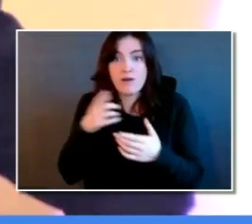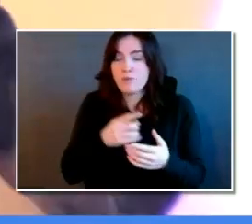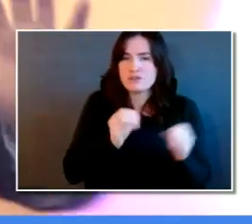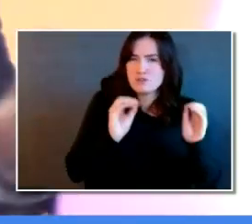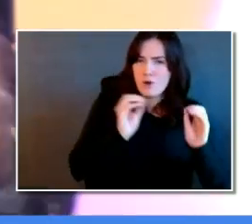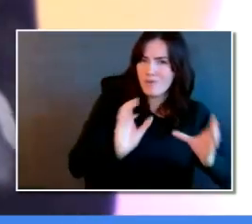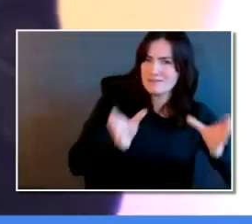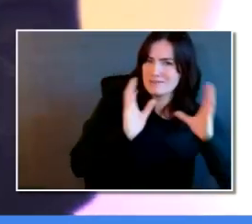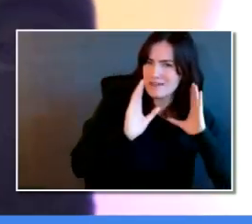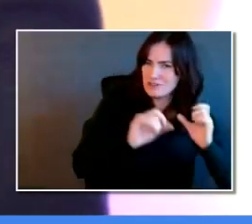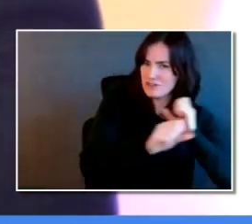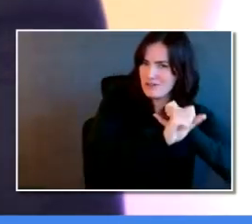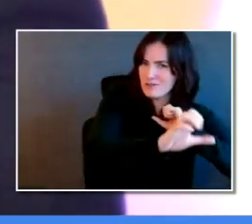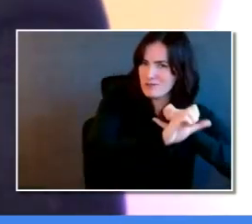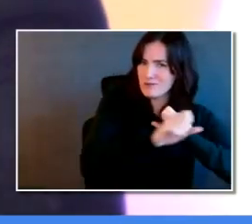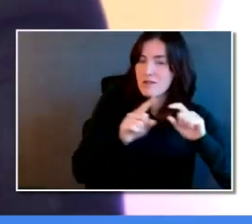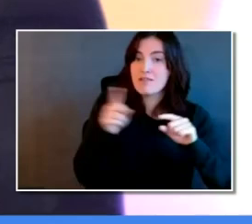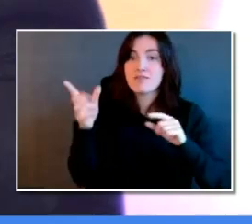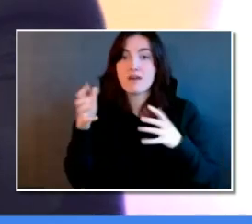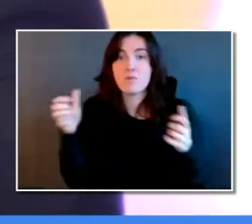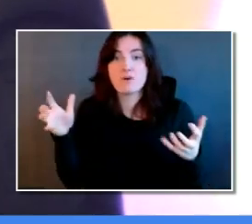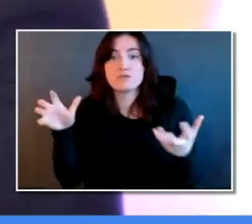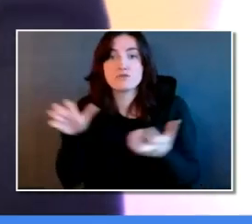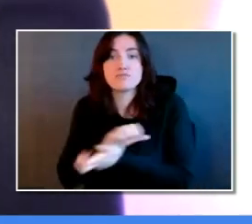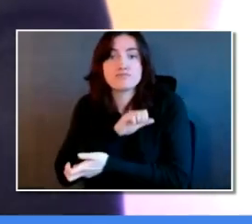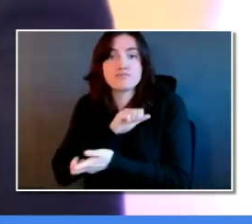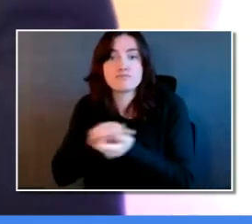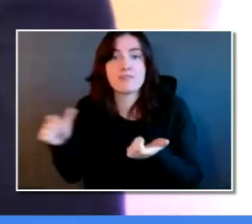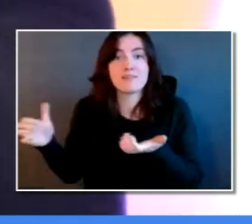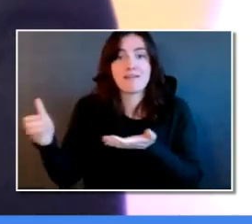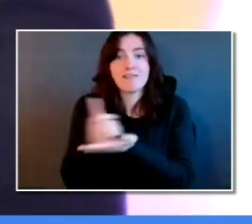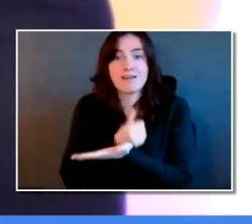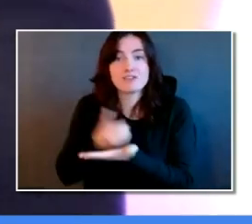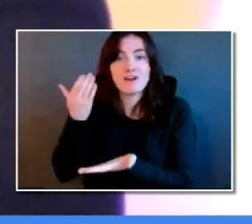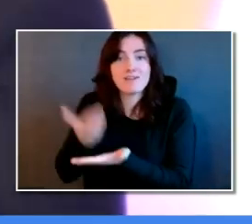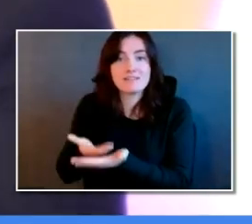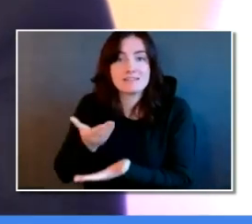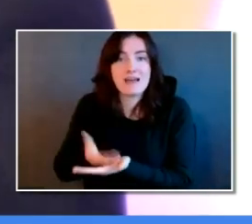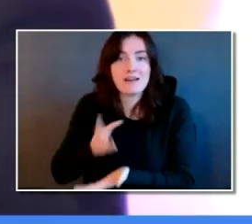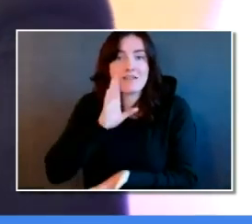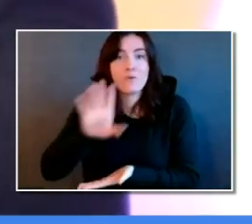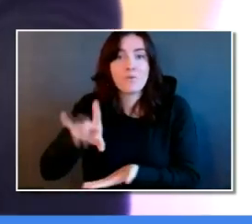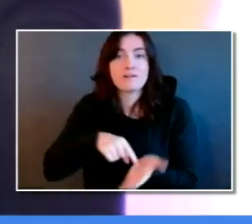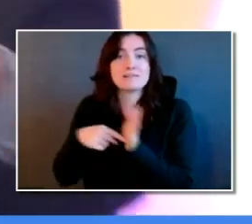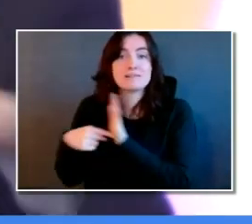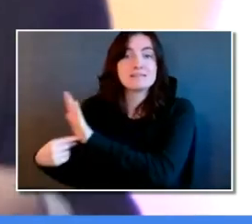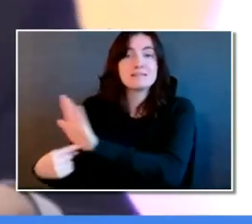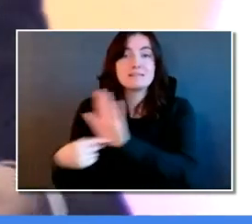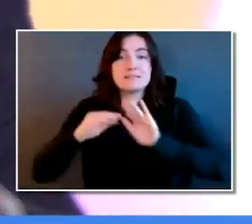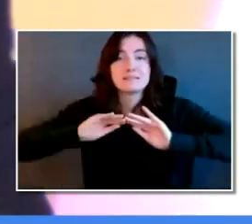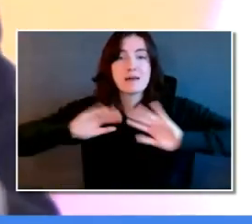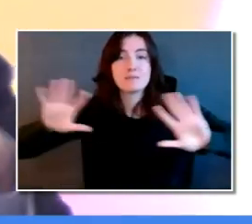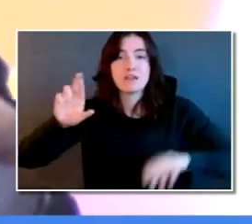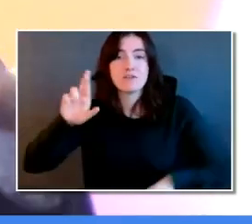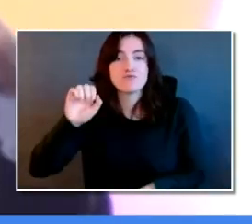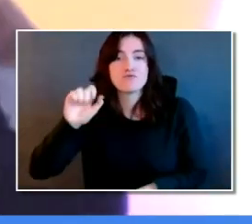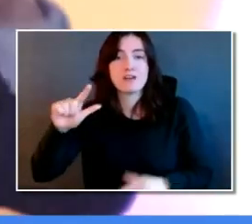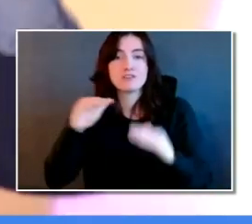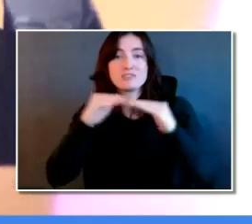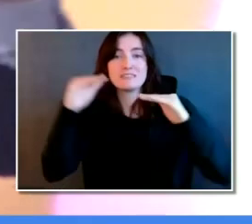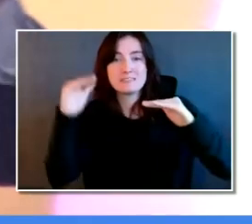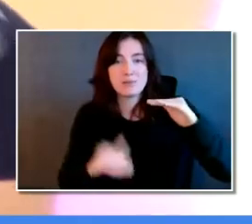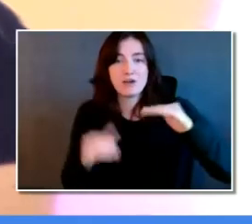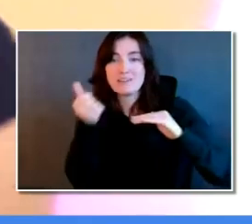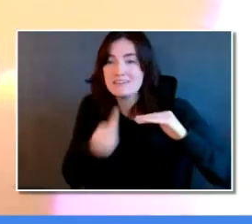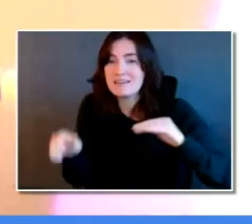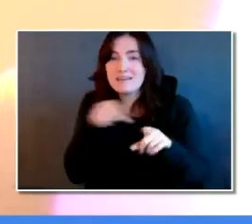the collection of data that would demonstrate racial disparity in any arena of life, whether that's